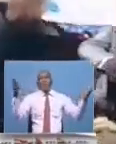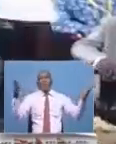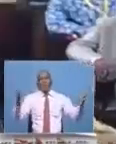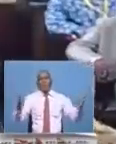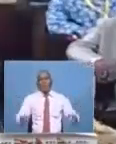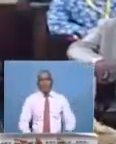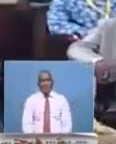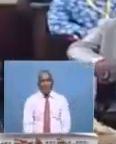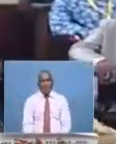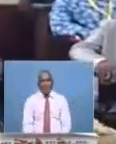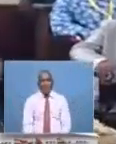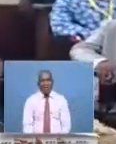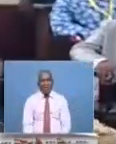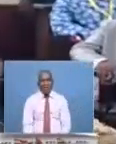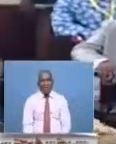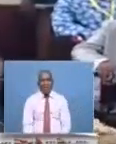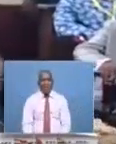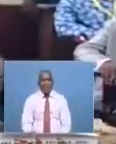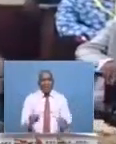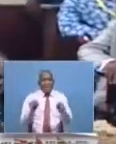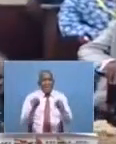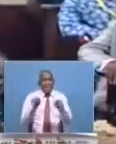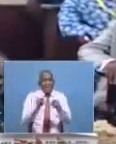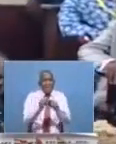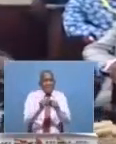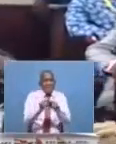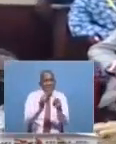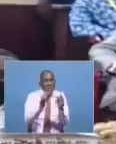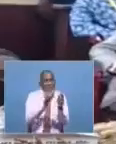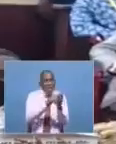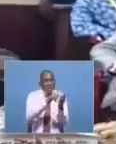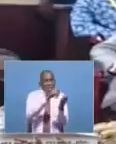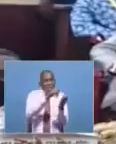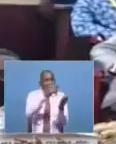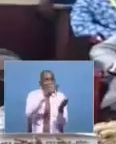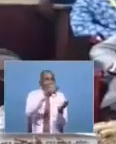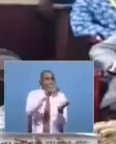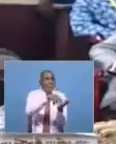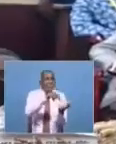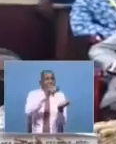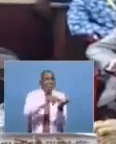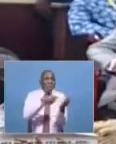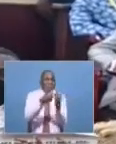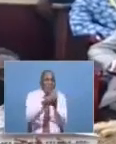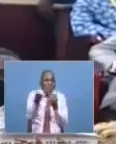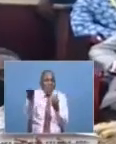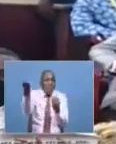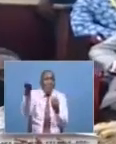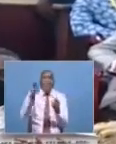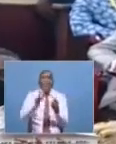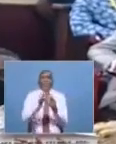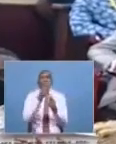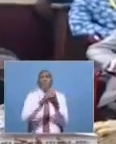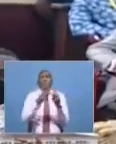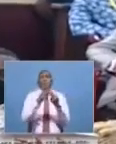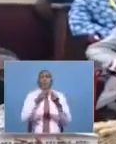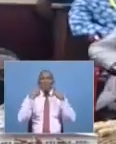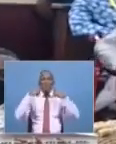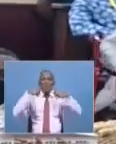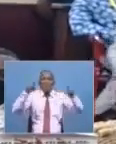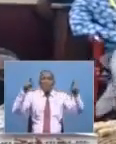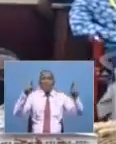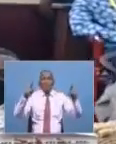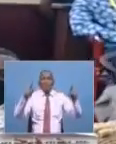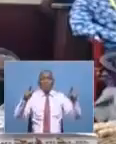And that press release gave certain figures in respect of the inadvertent error.